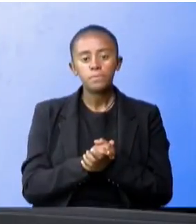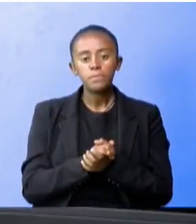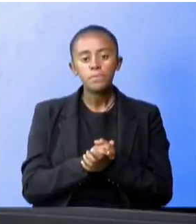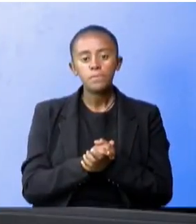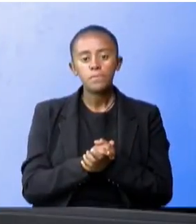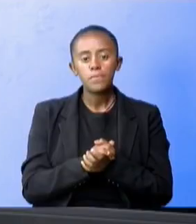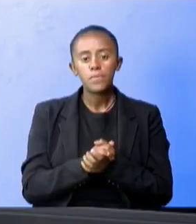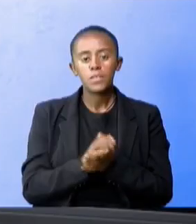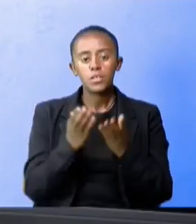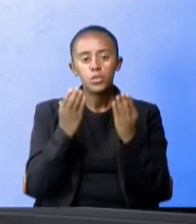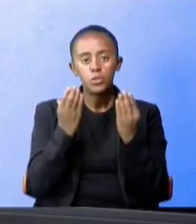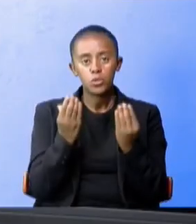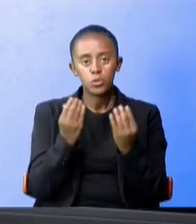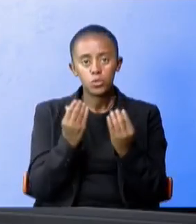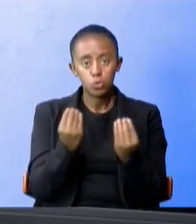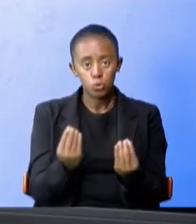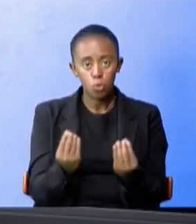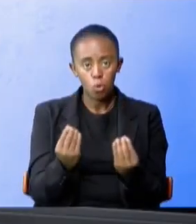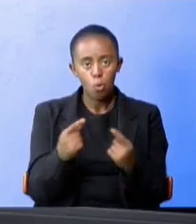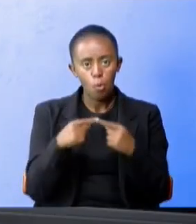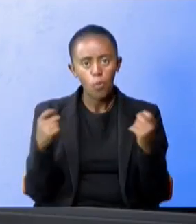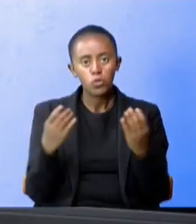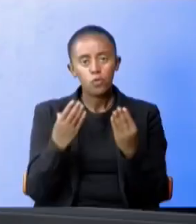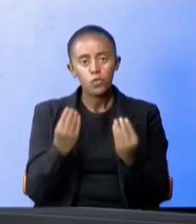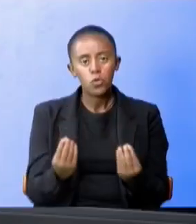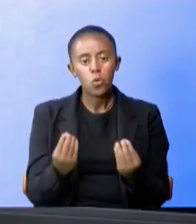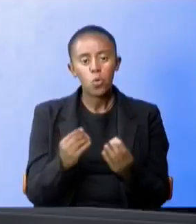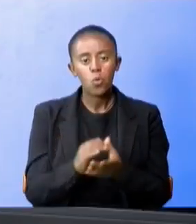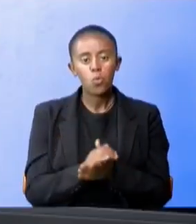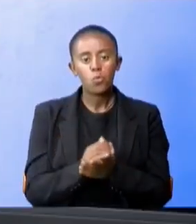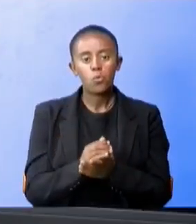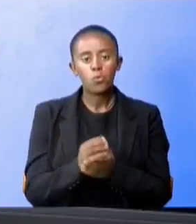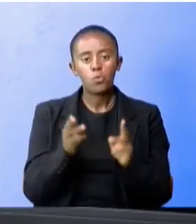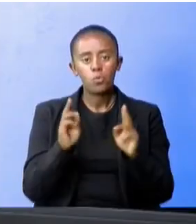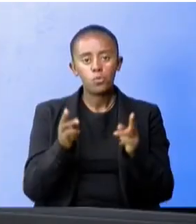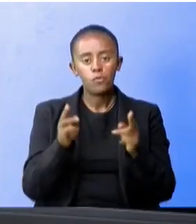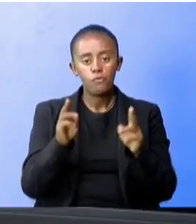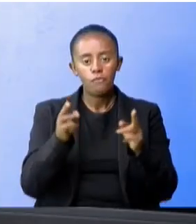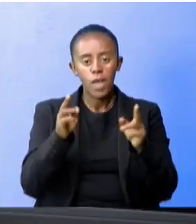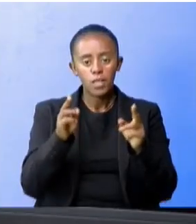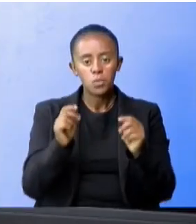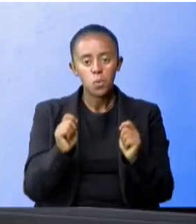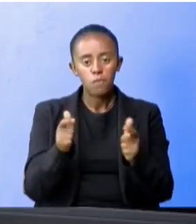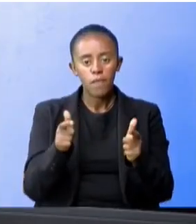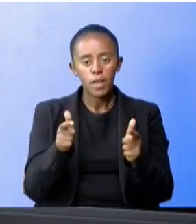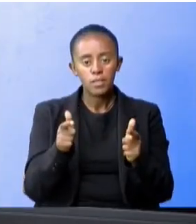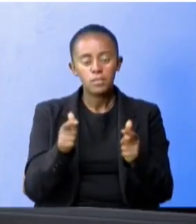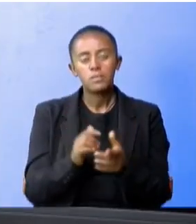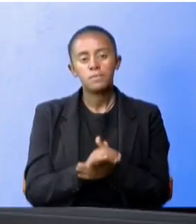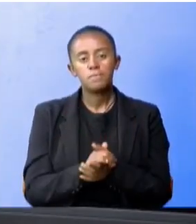What about the opposite of slow? We have fast.